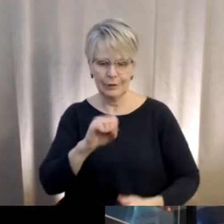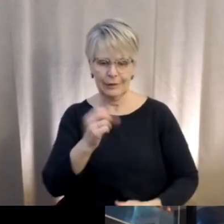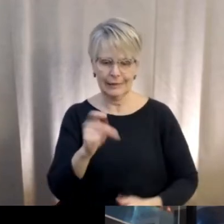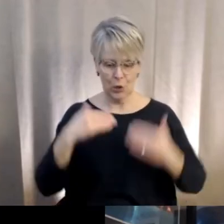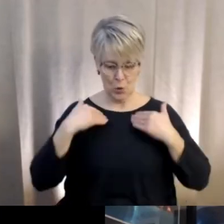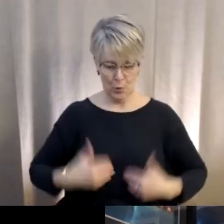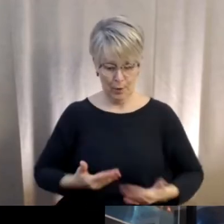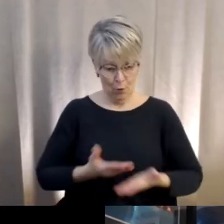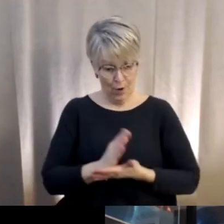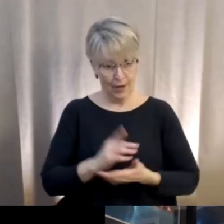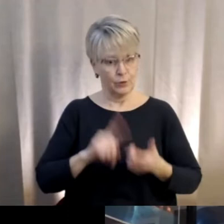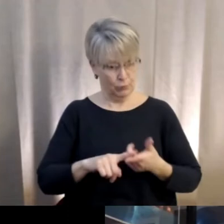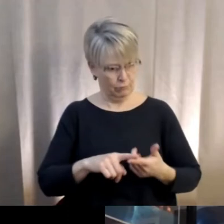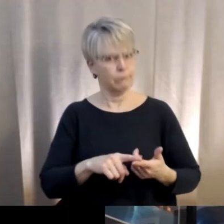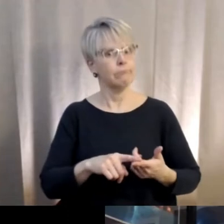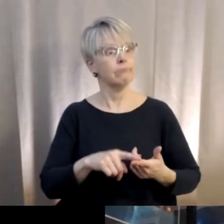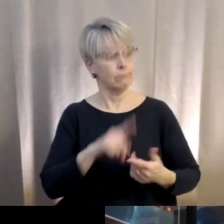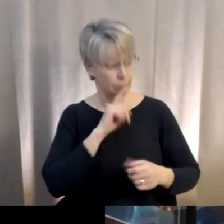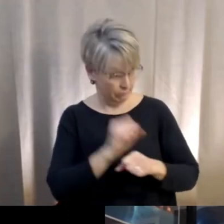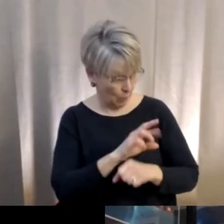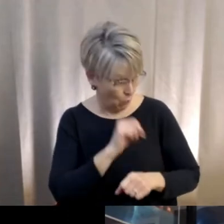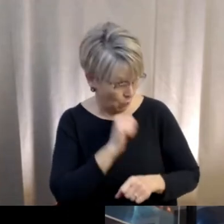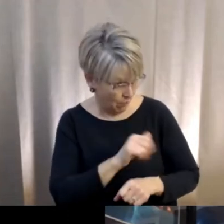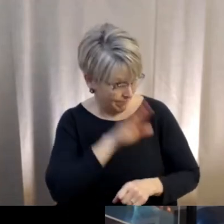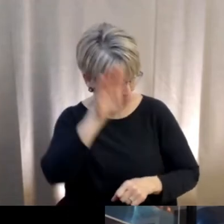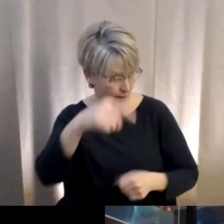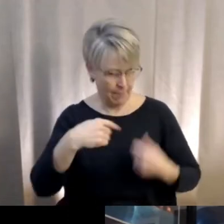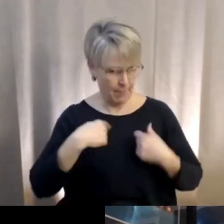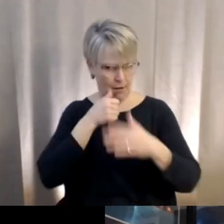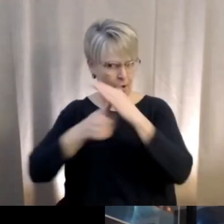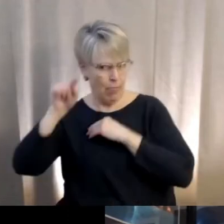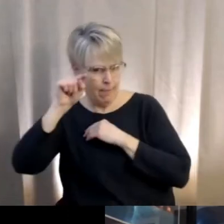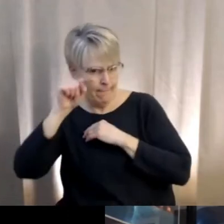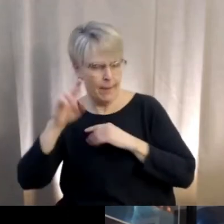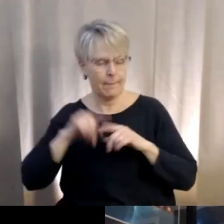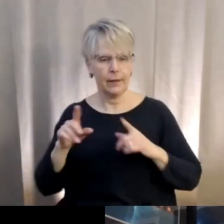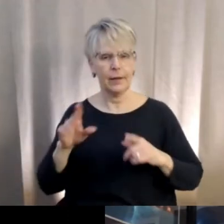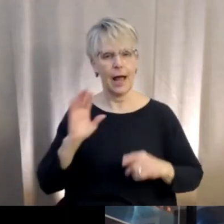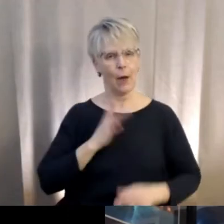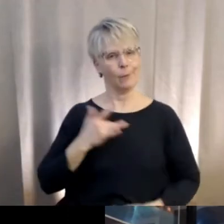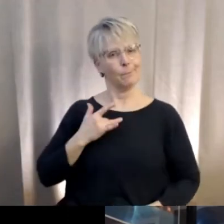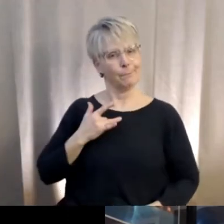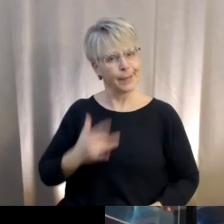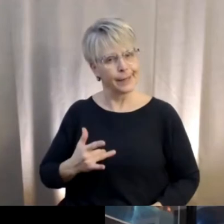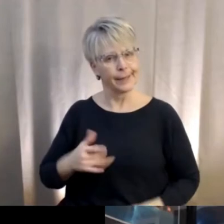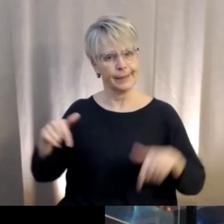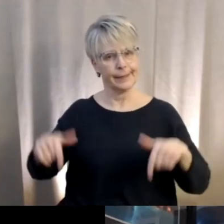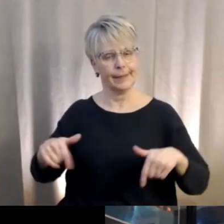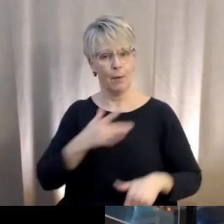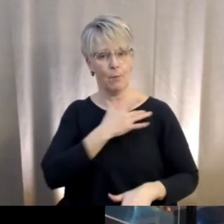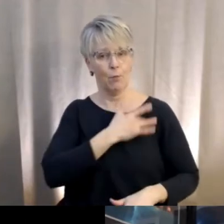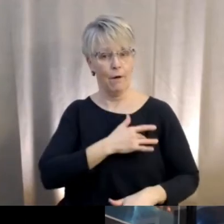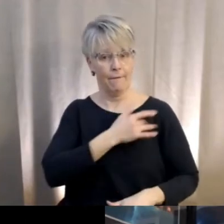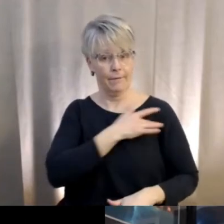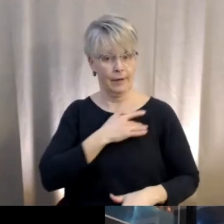a representative of them. But with saying that, the tendency is in our province that the team,